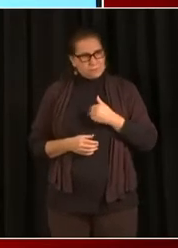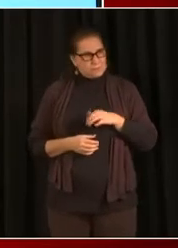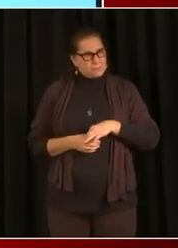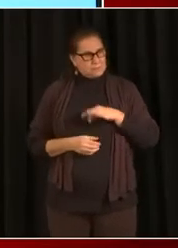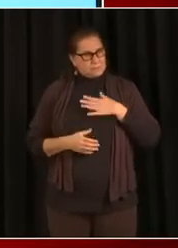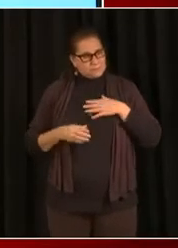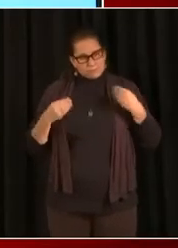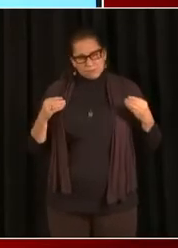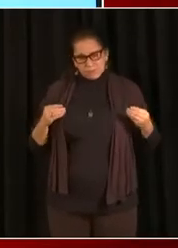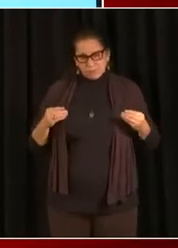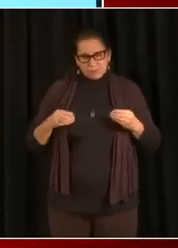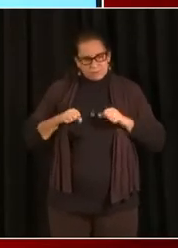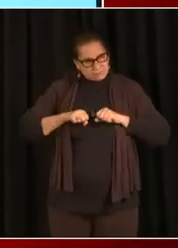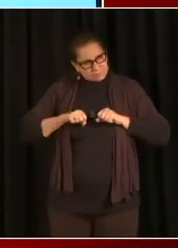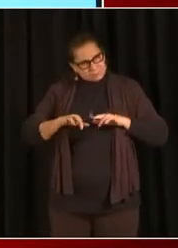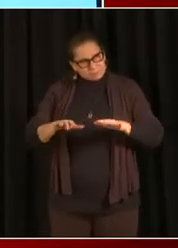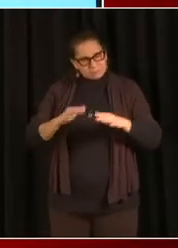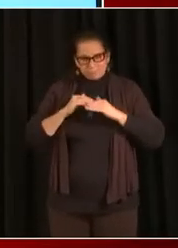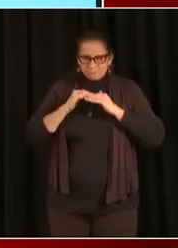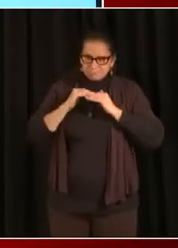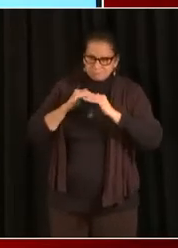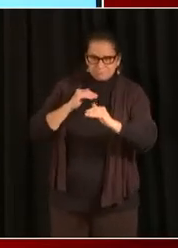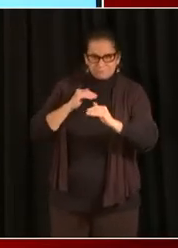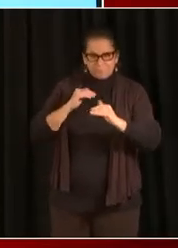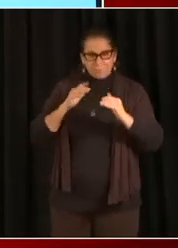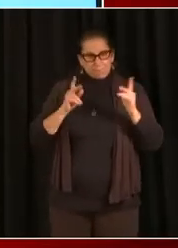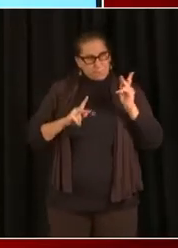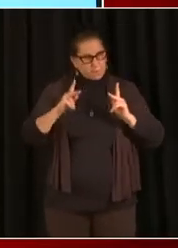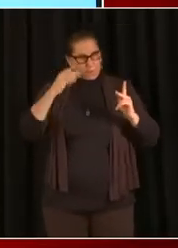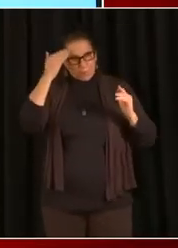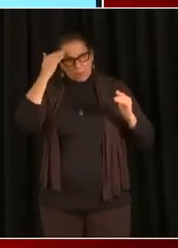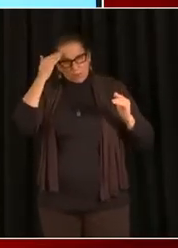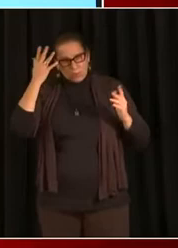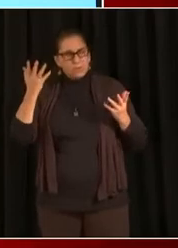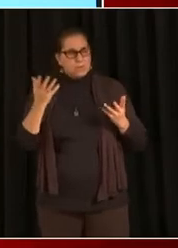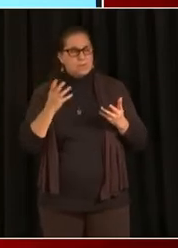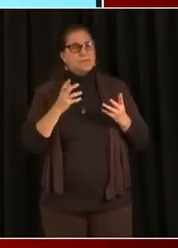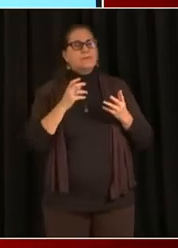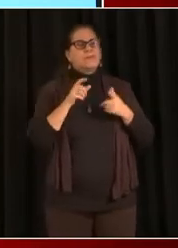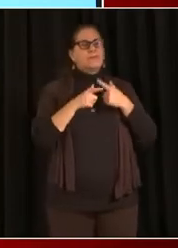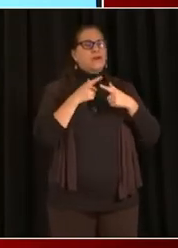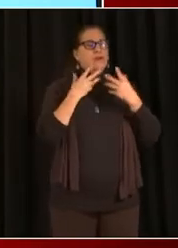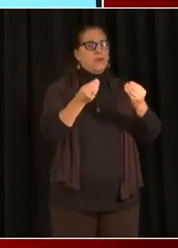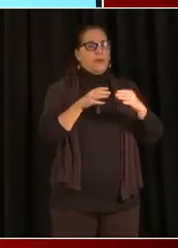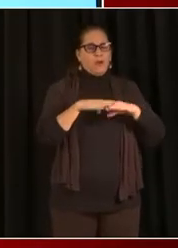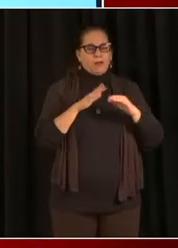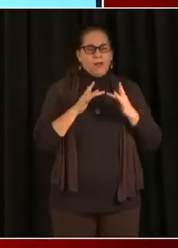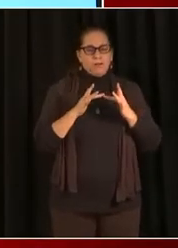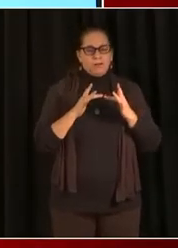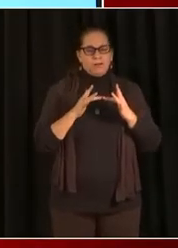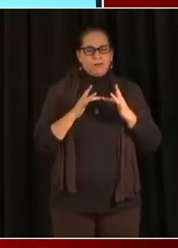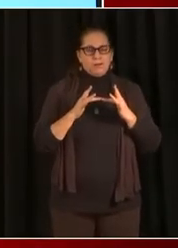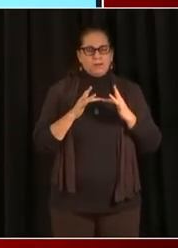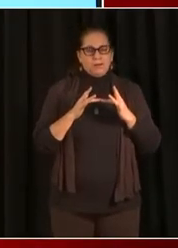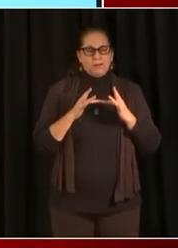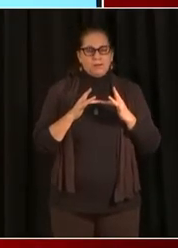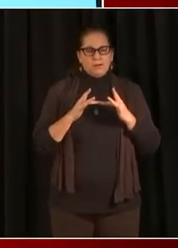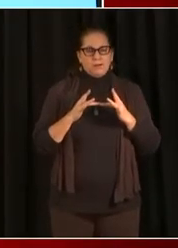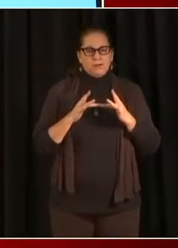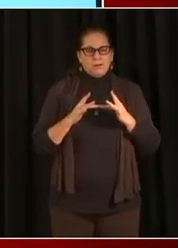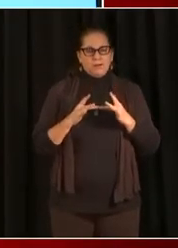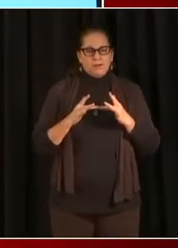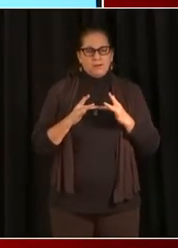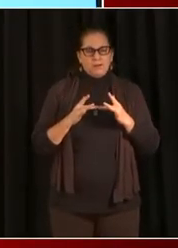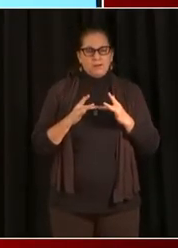an extremely consistent basis. So we do lots of classes in herbalism, we do lots of tea blending, we do